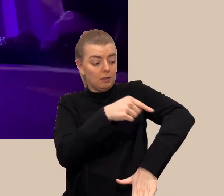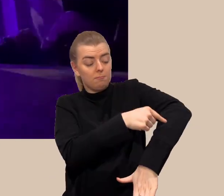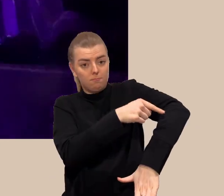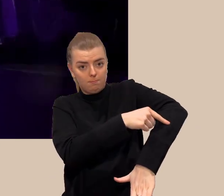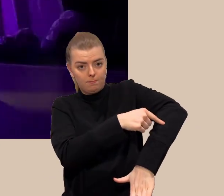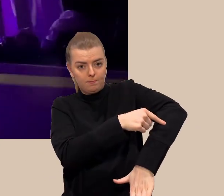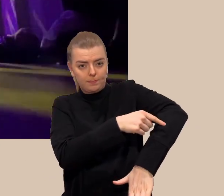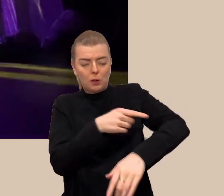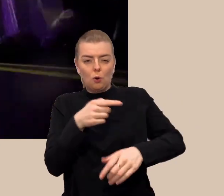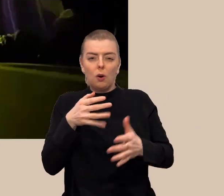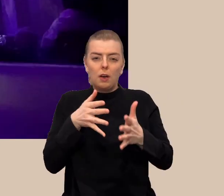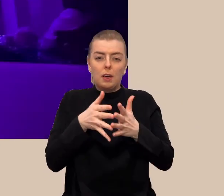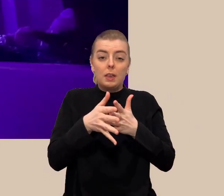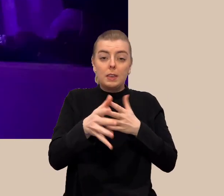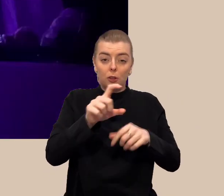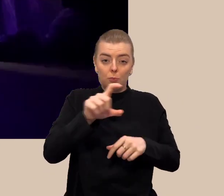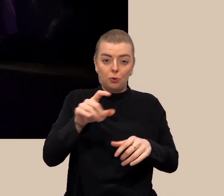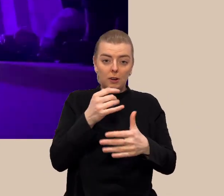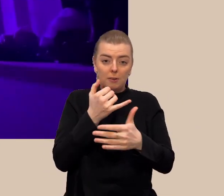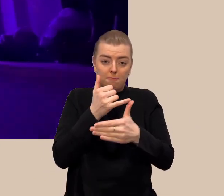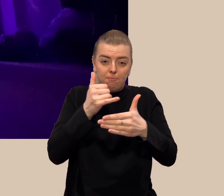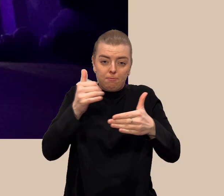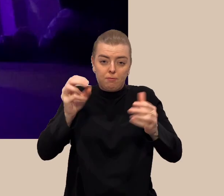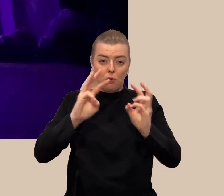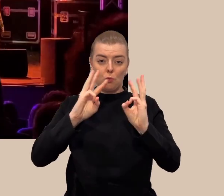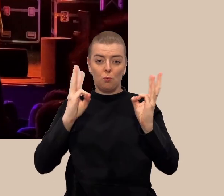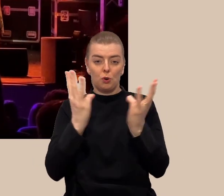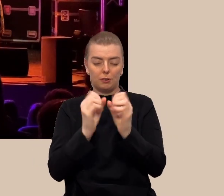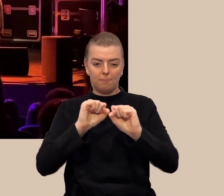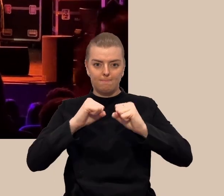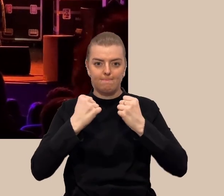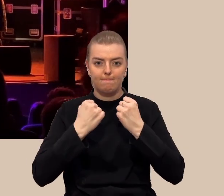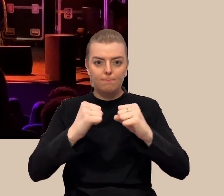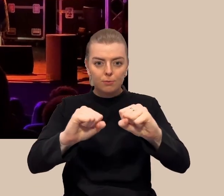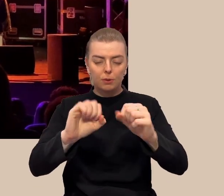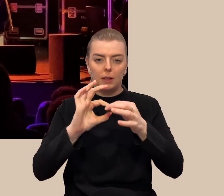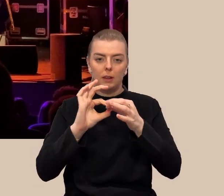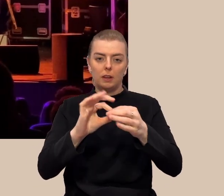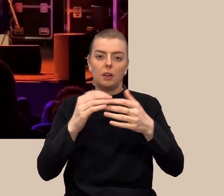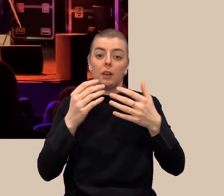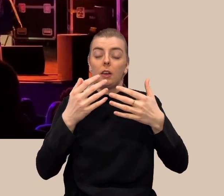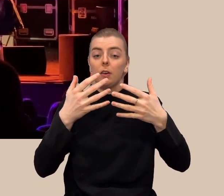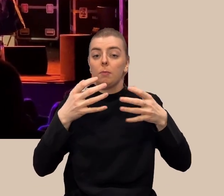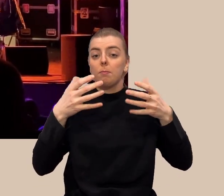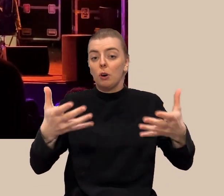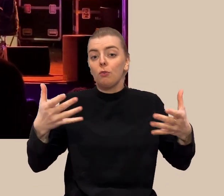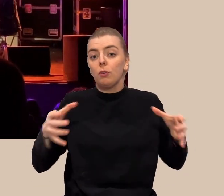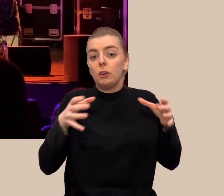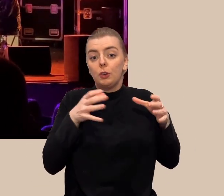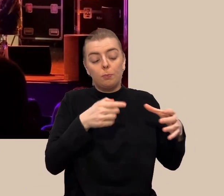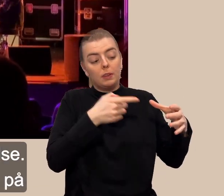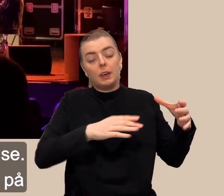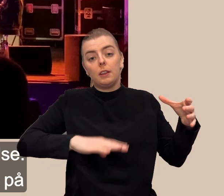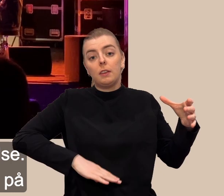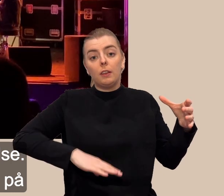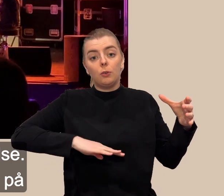And during the festival week there's multiple workshops being arranged for a